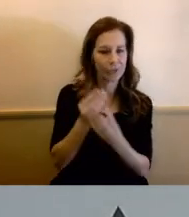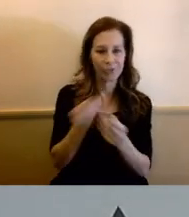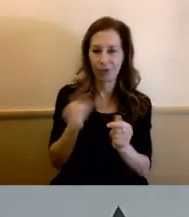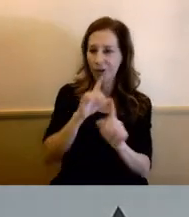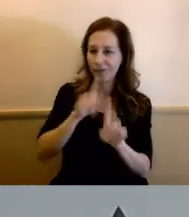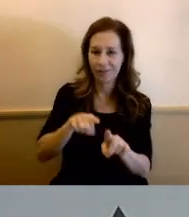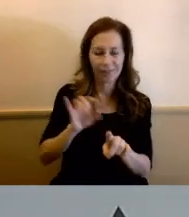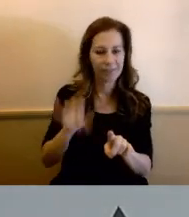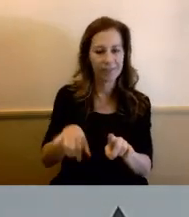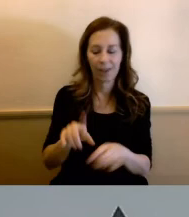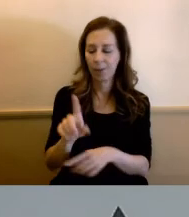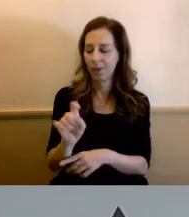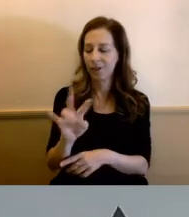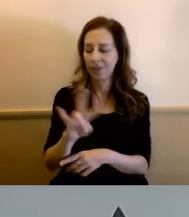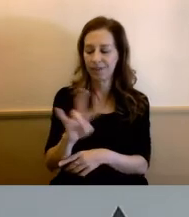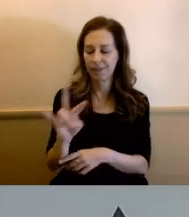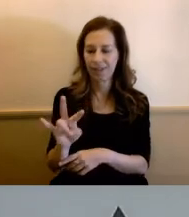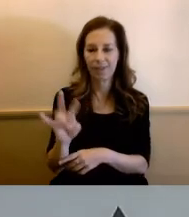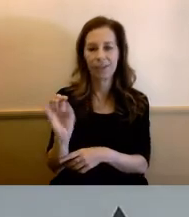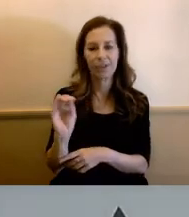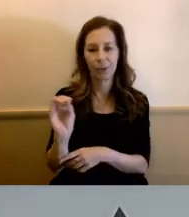177 degrees.